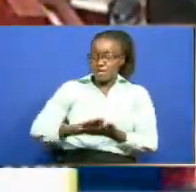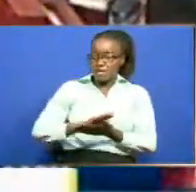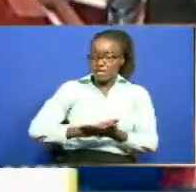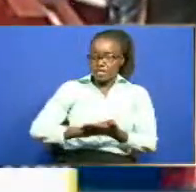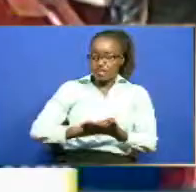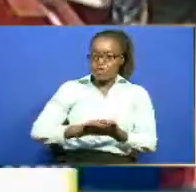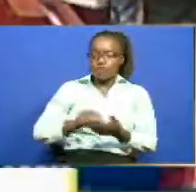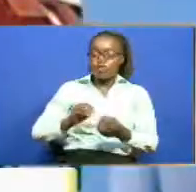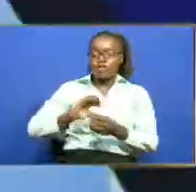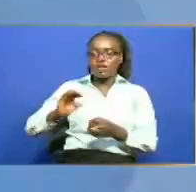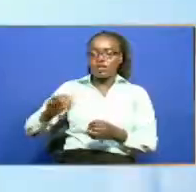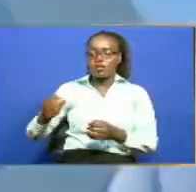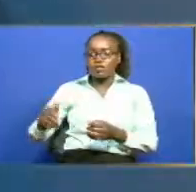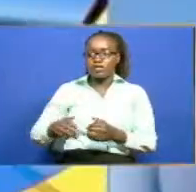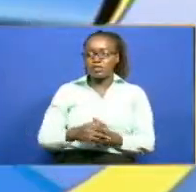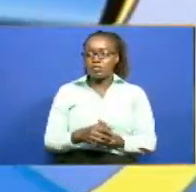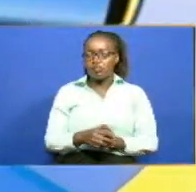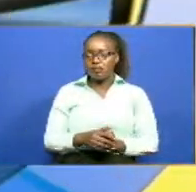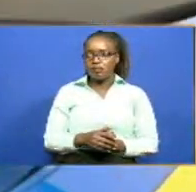to counties.